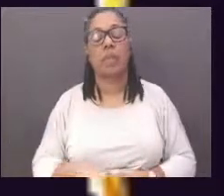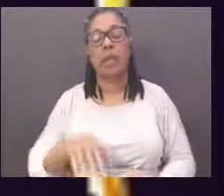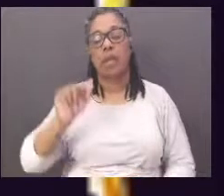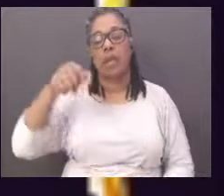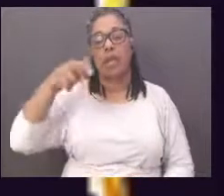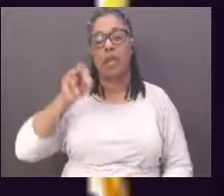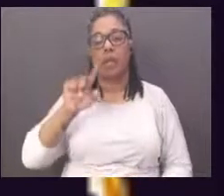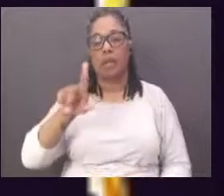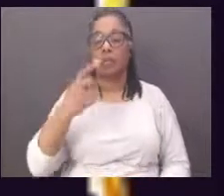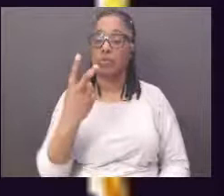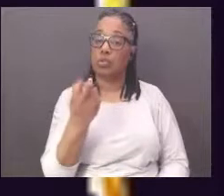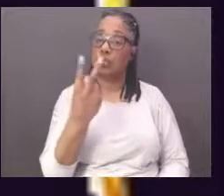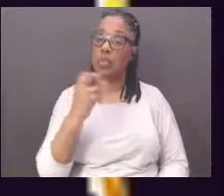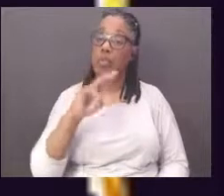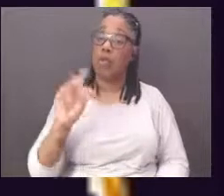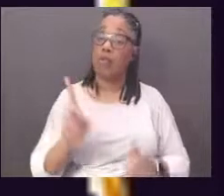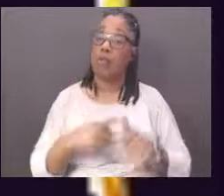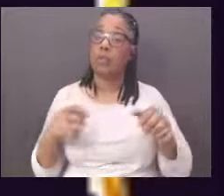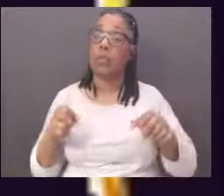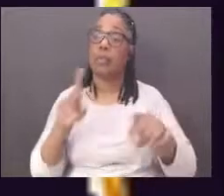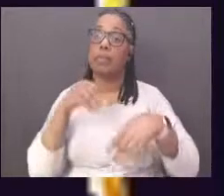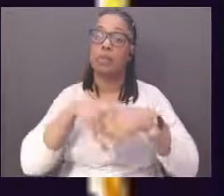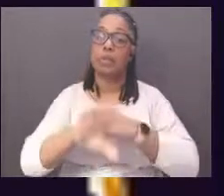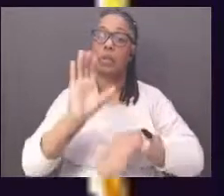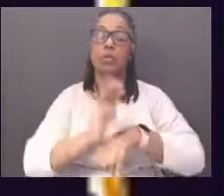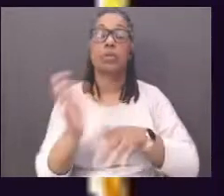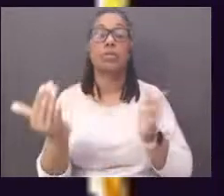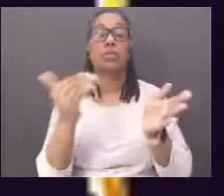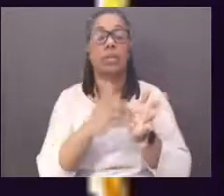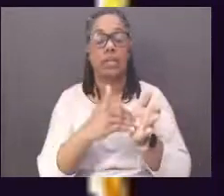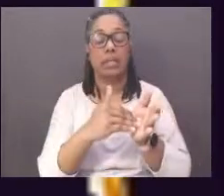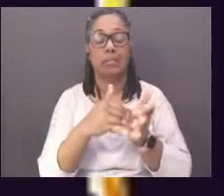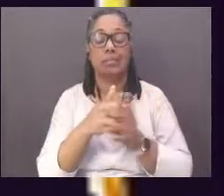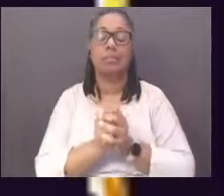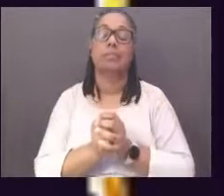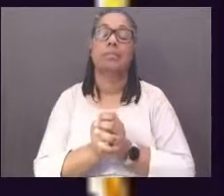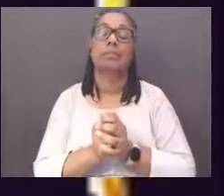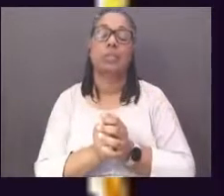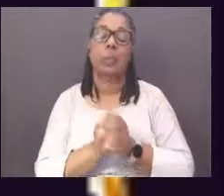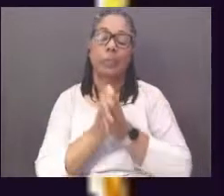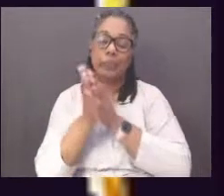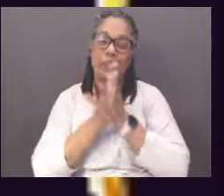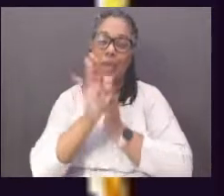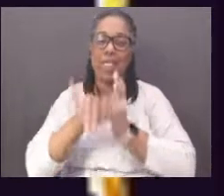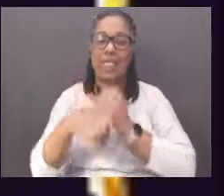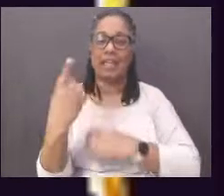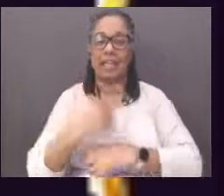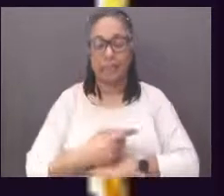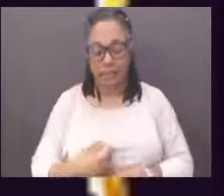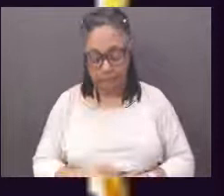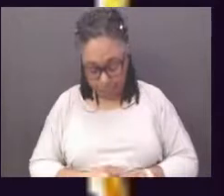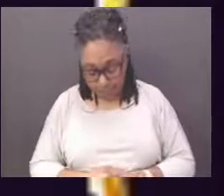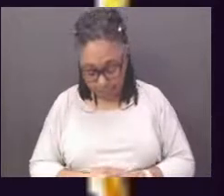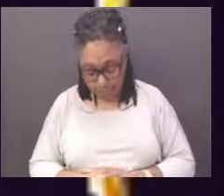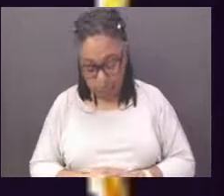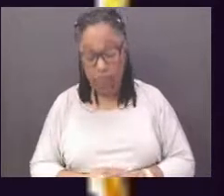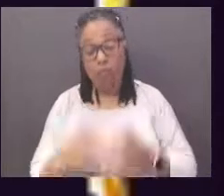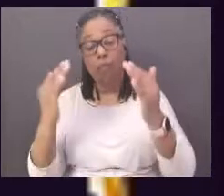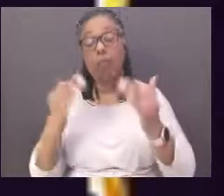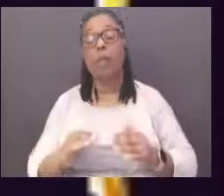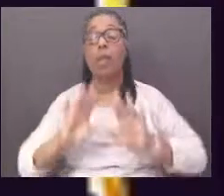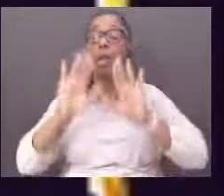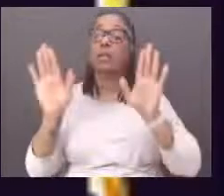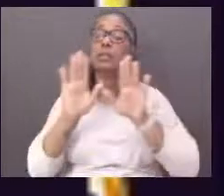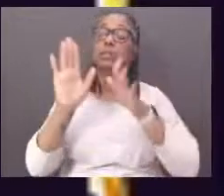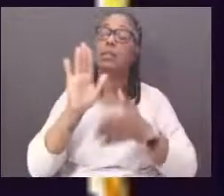back into the sanctuary as a youth fellowship. And so we're looking forward to that day. Look, Sunday school is going to get going the first